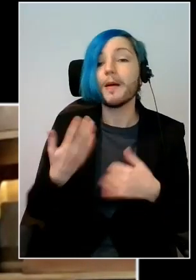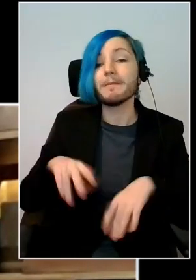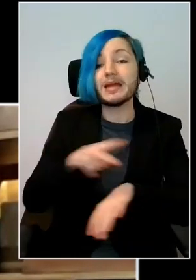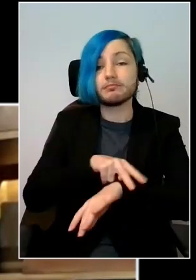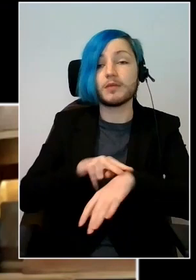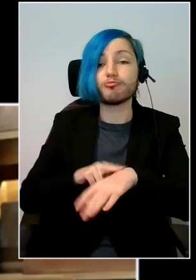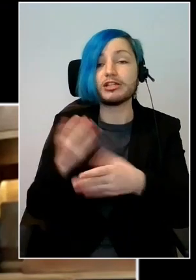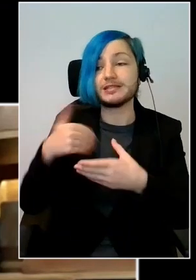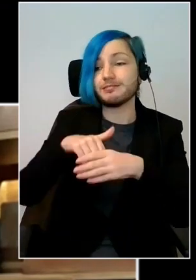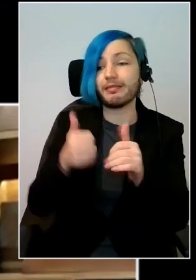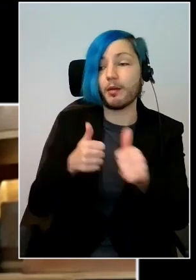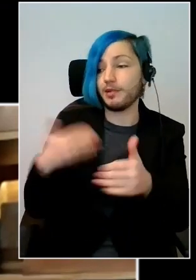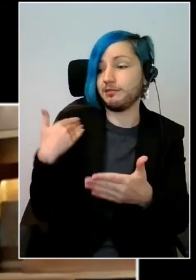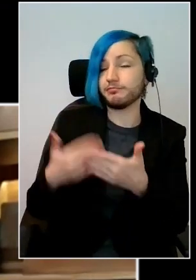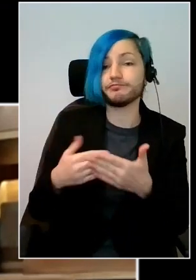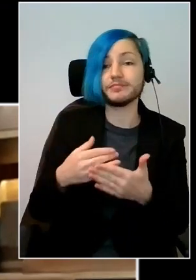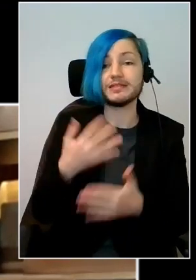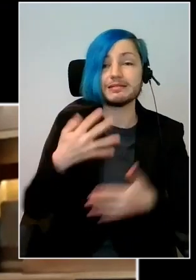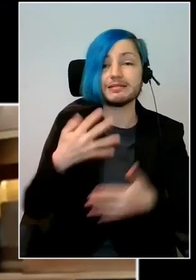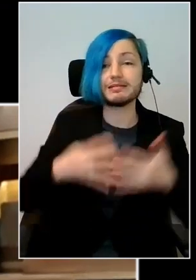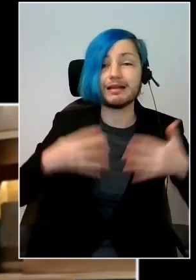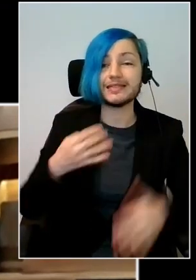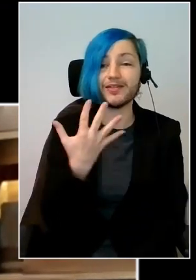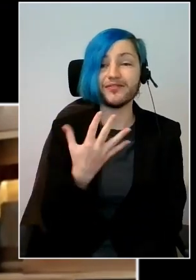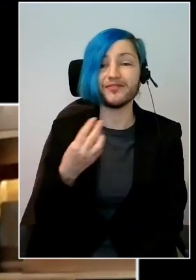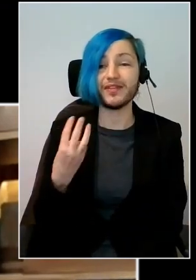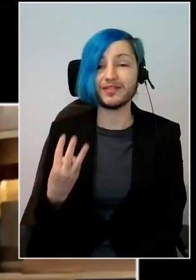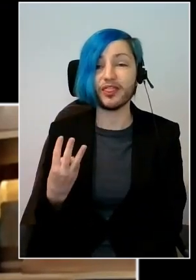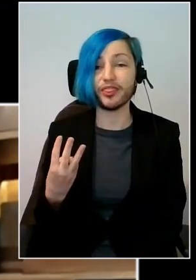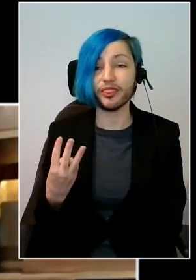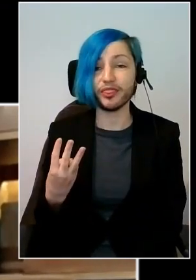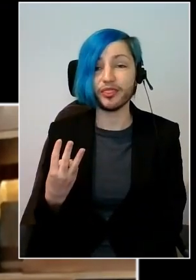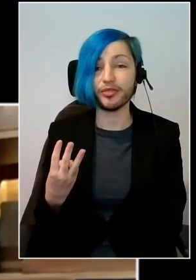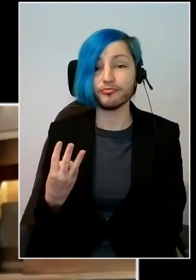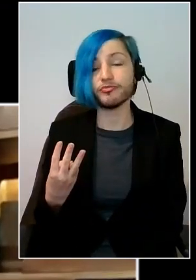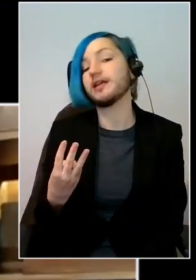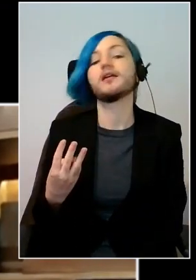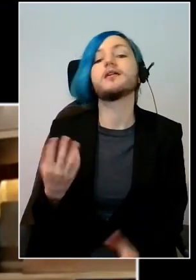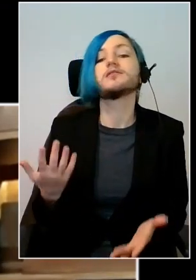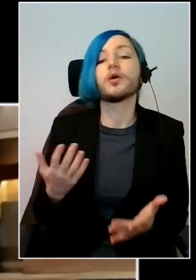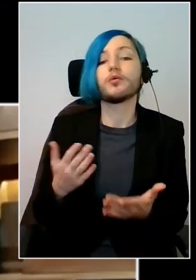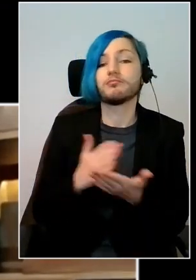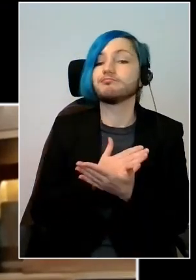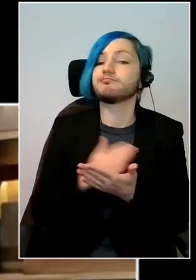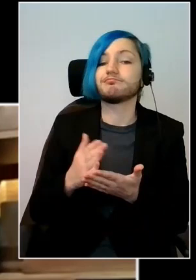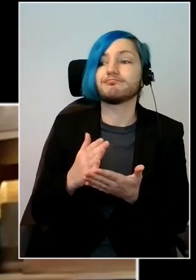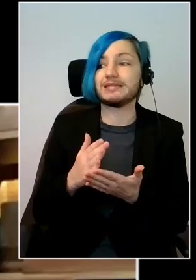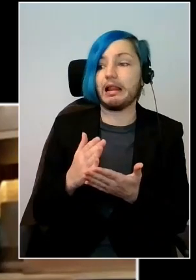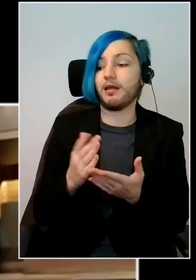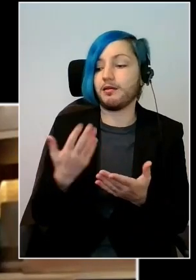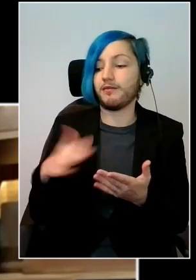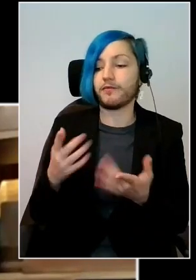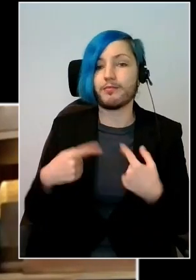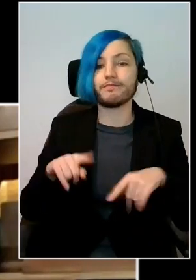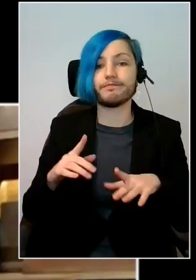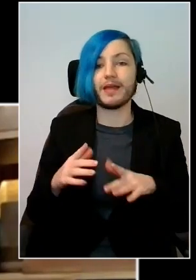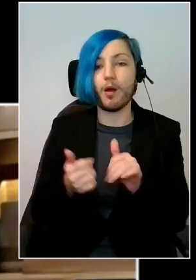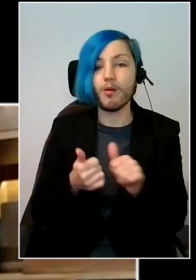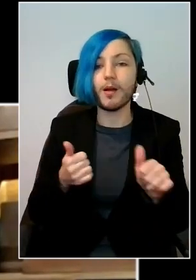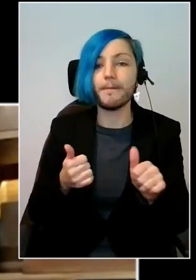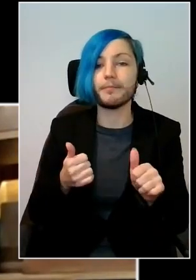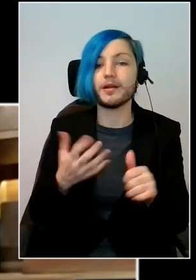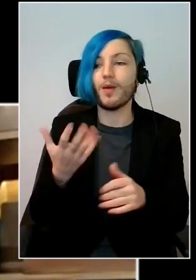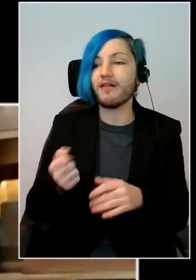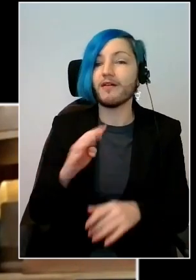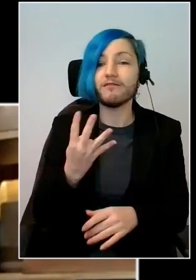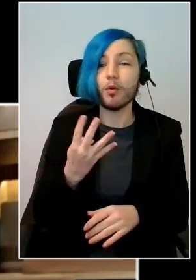since 1953, and the progression within the company is very clear to see, where we've got former apprentices and now